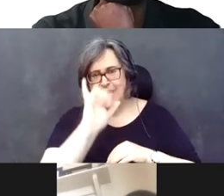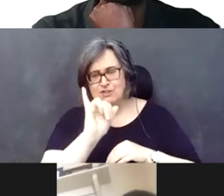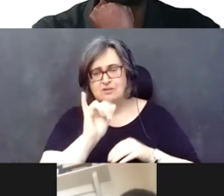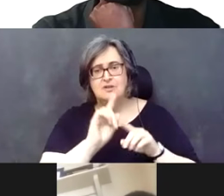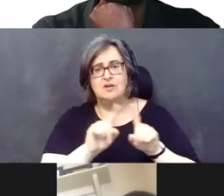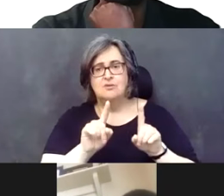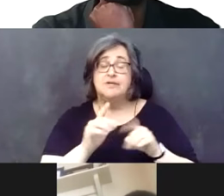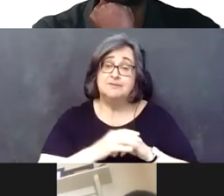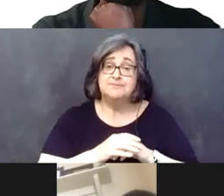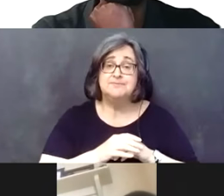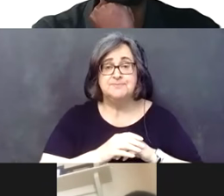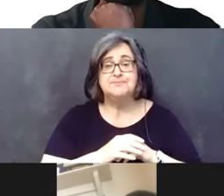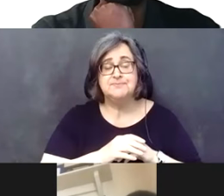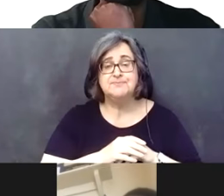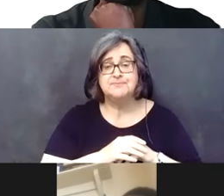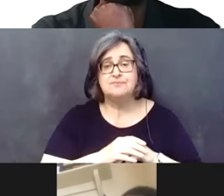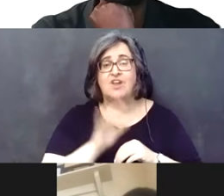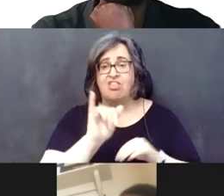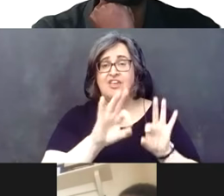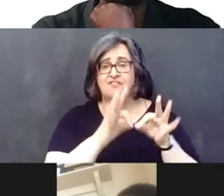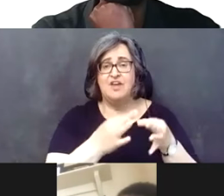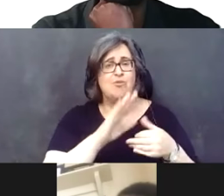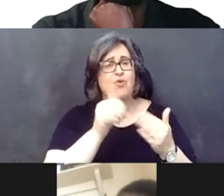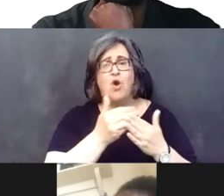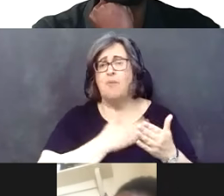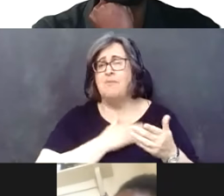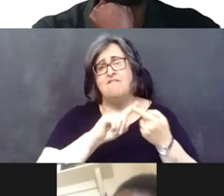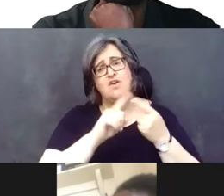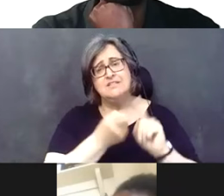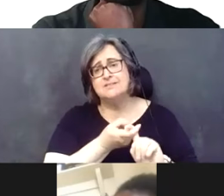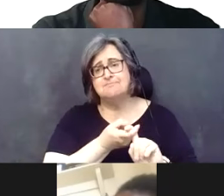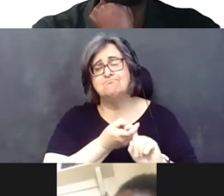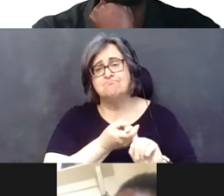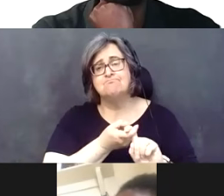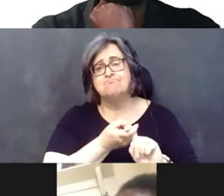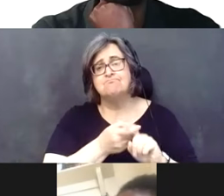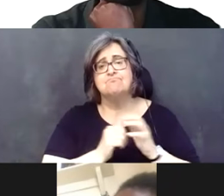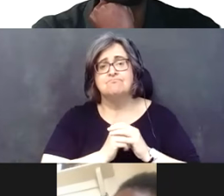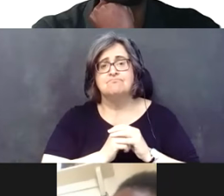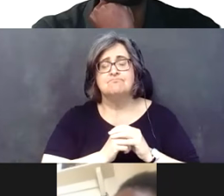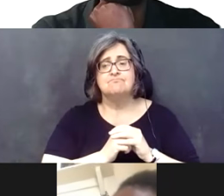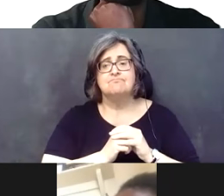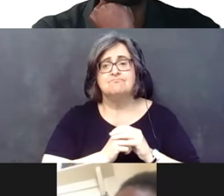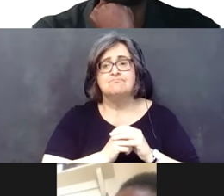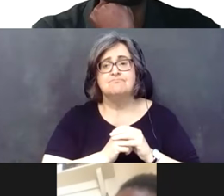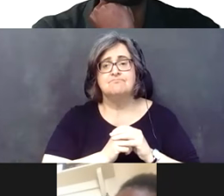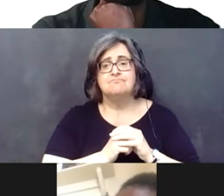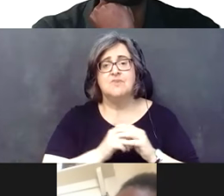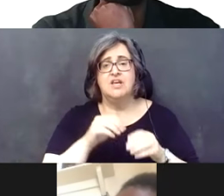Young. So they're all my friends around Coos